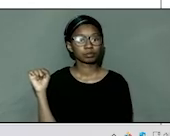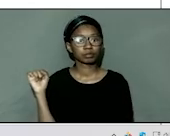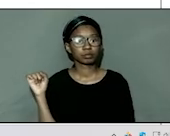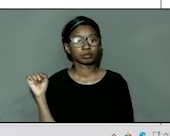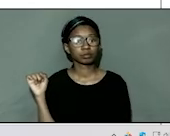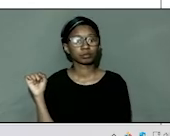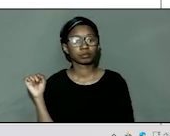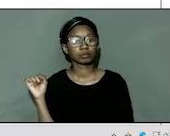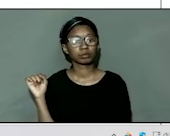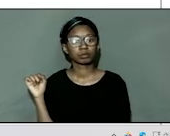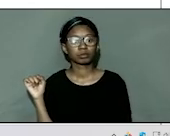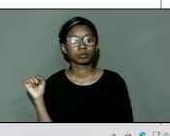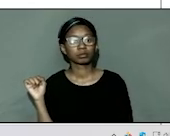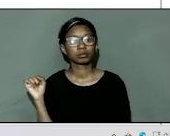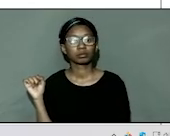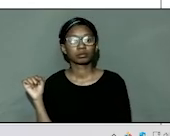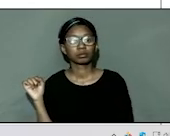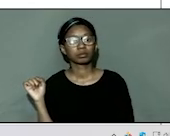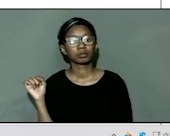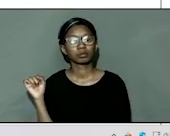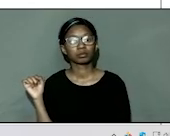It's because,